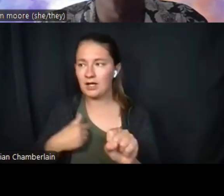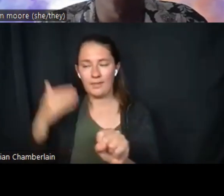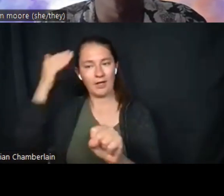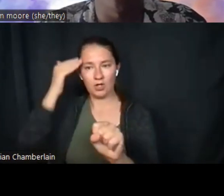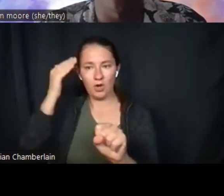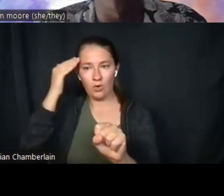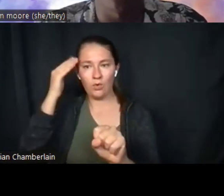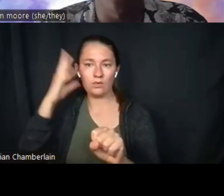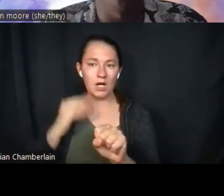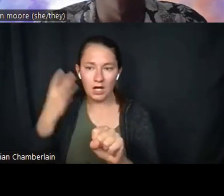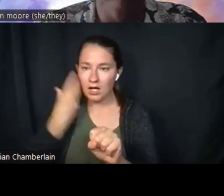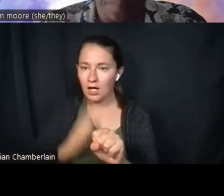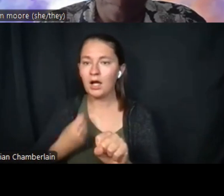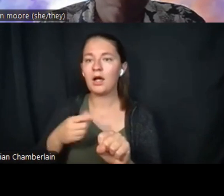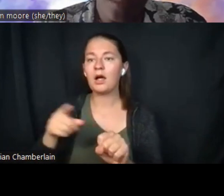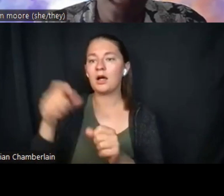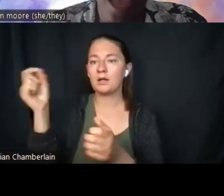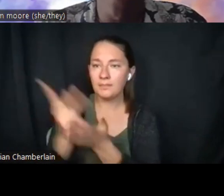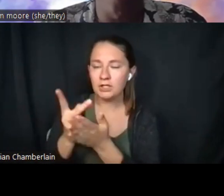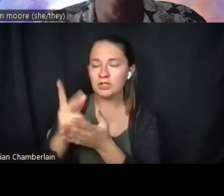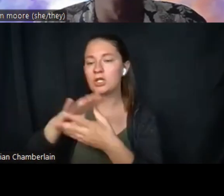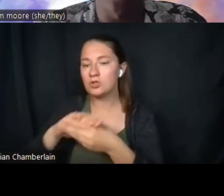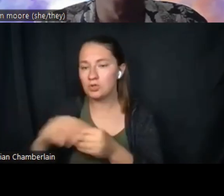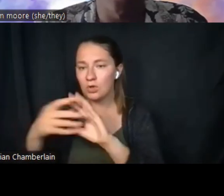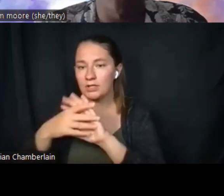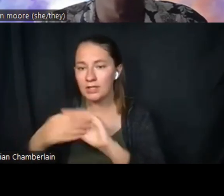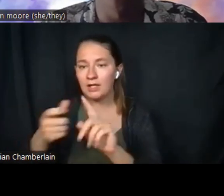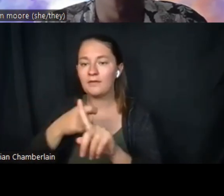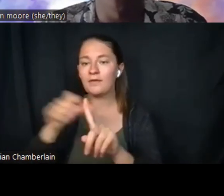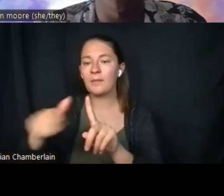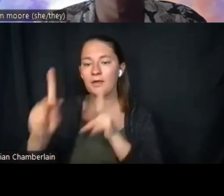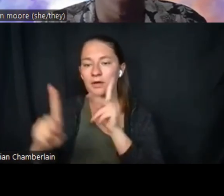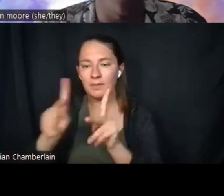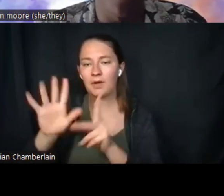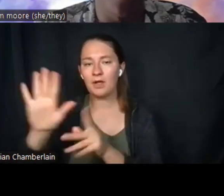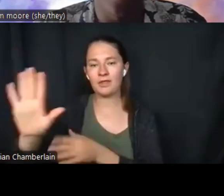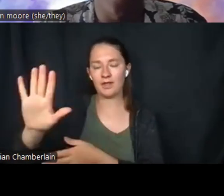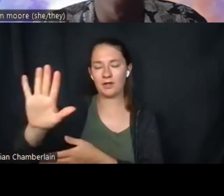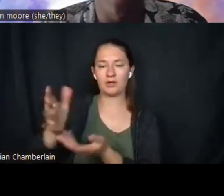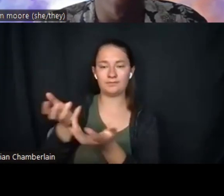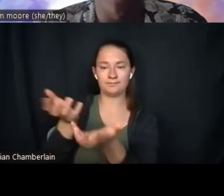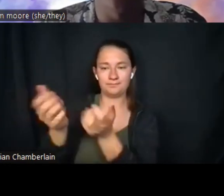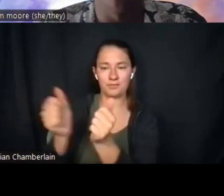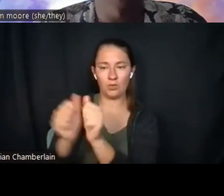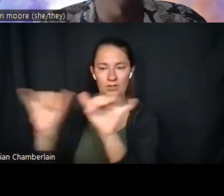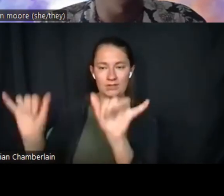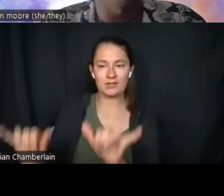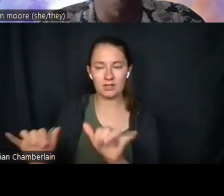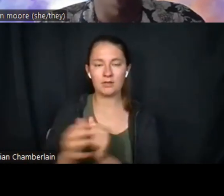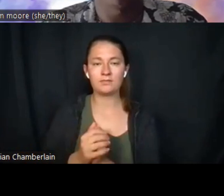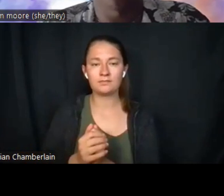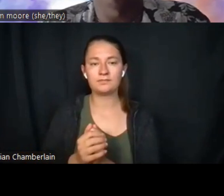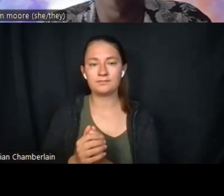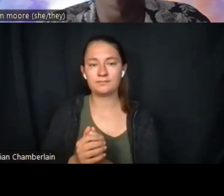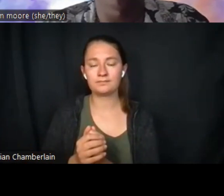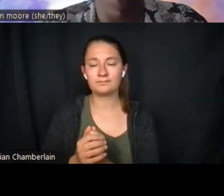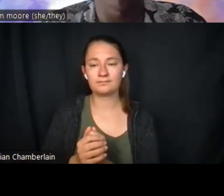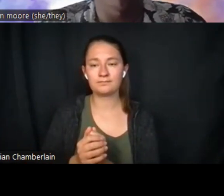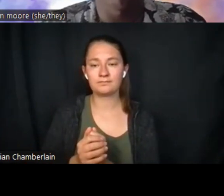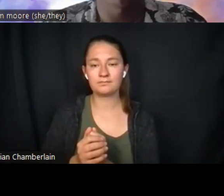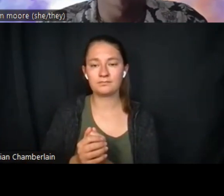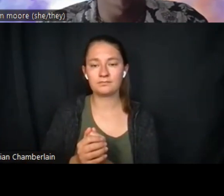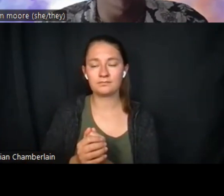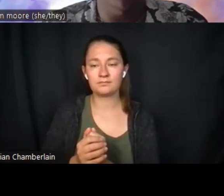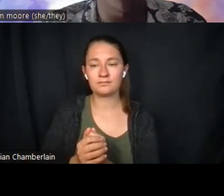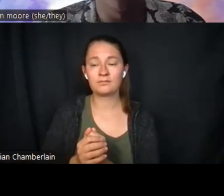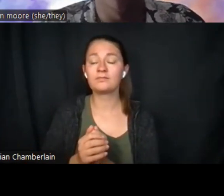and storytelling from other people's interactions with the system. And ultimately, all of that led me to